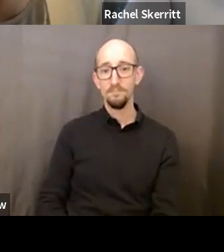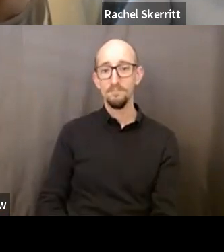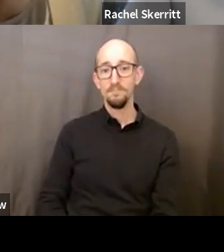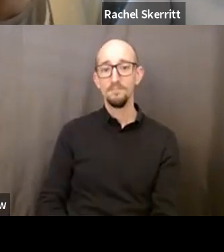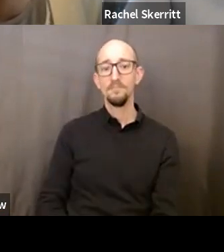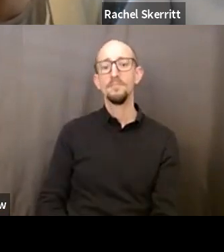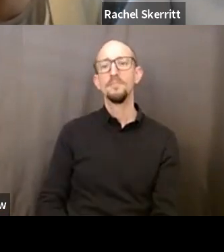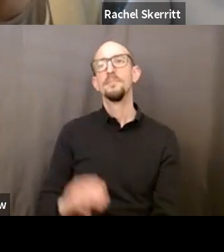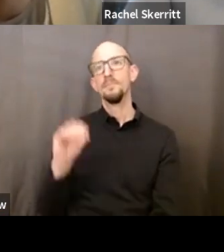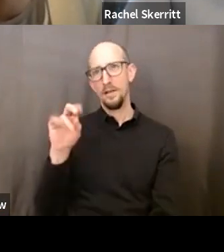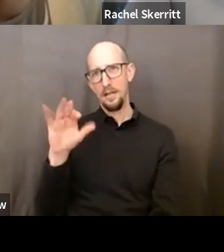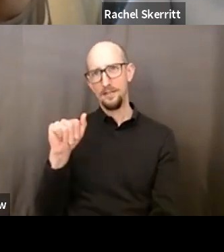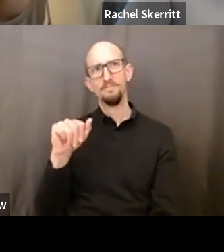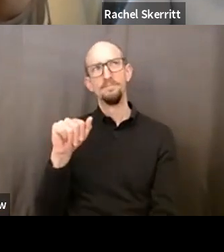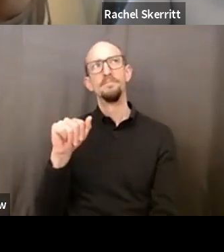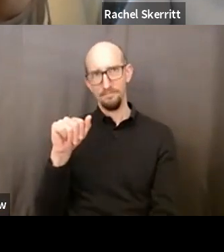Yes.